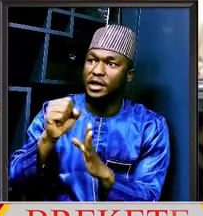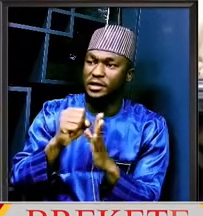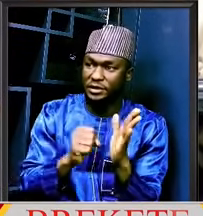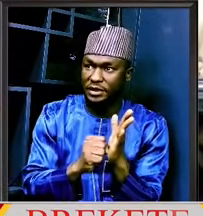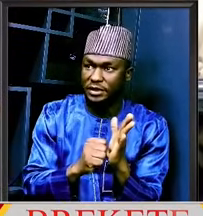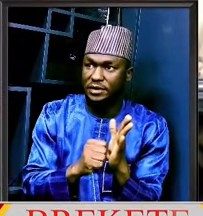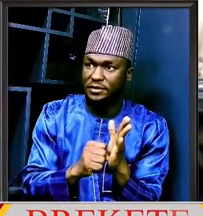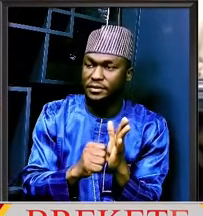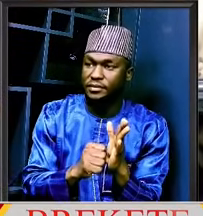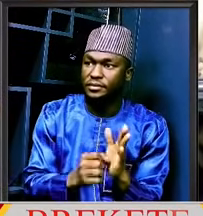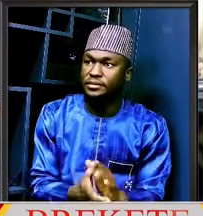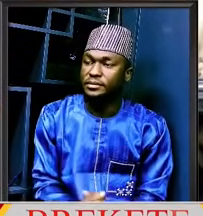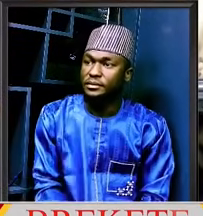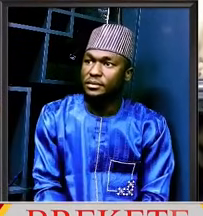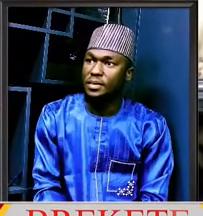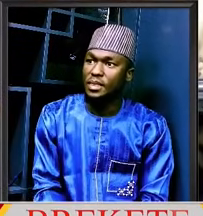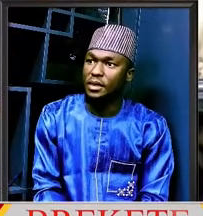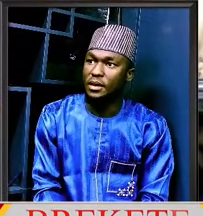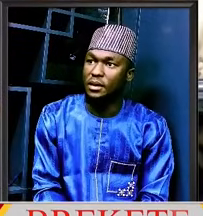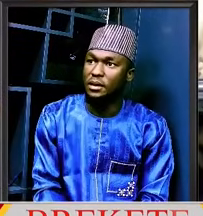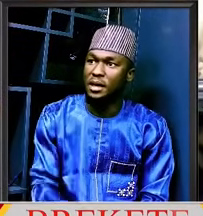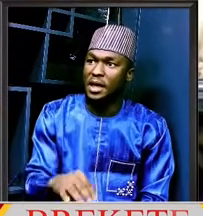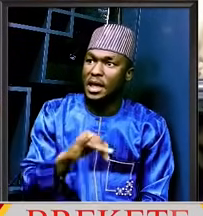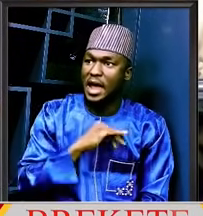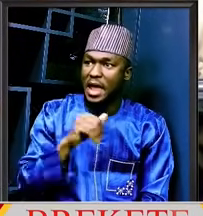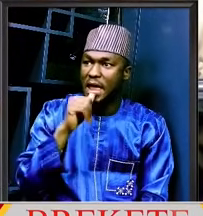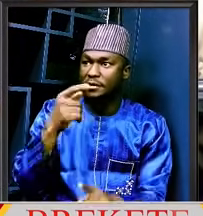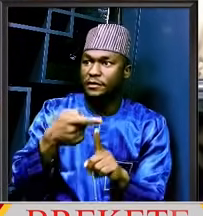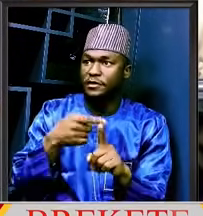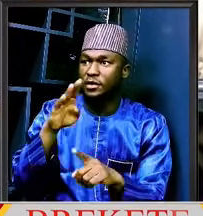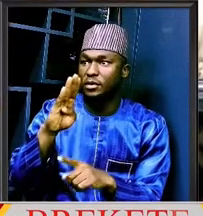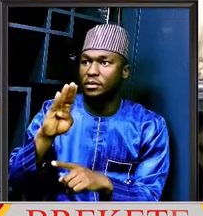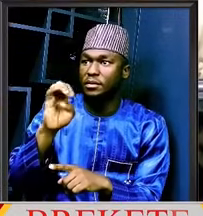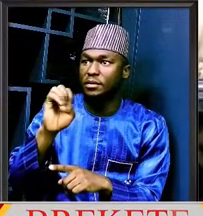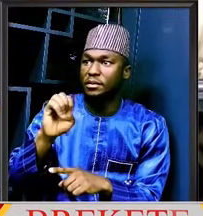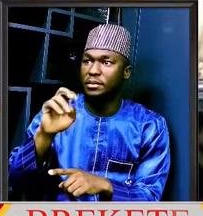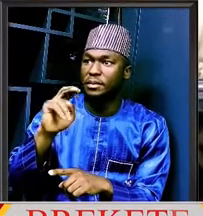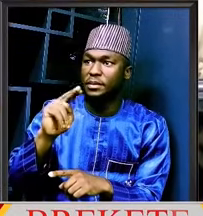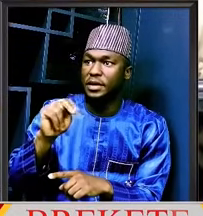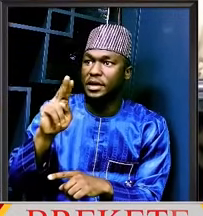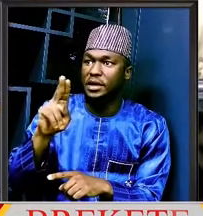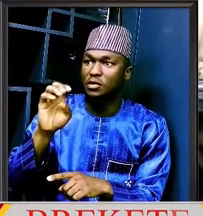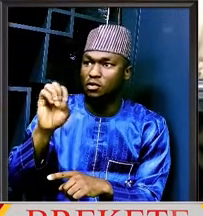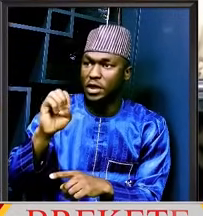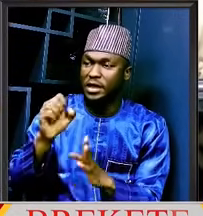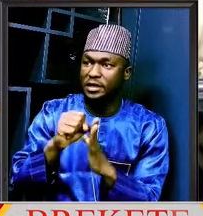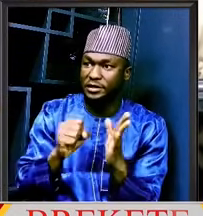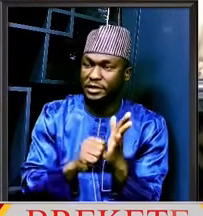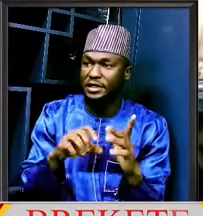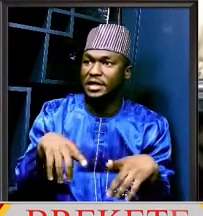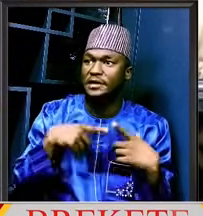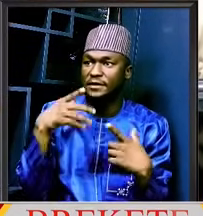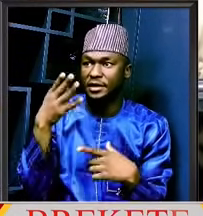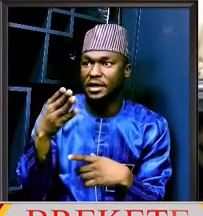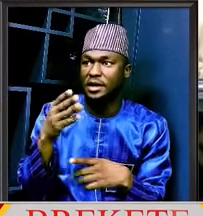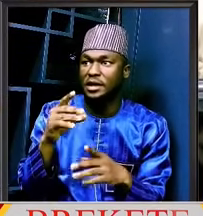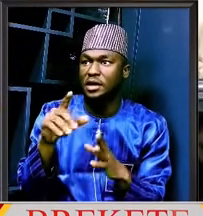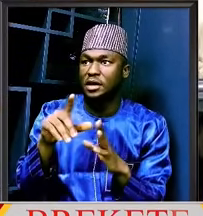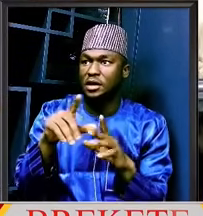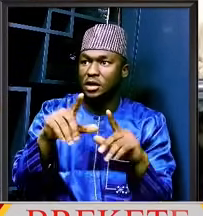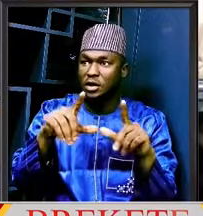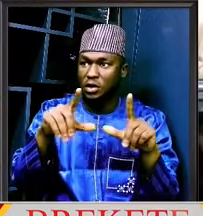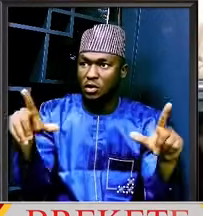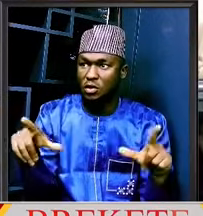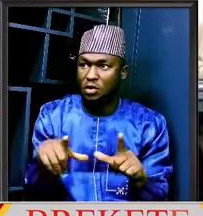Benue State, originally from Benue State? I am from Benue State and I live in Benue State. Which local government are you